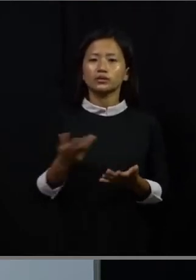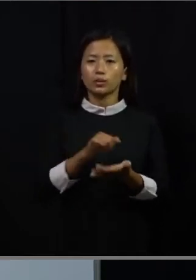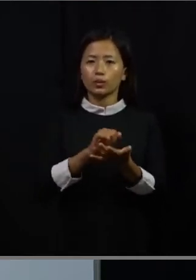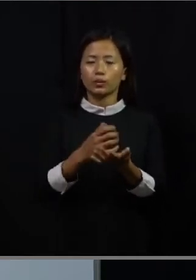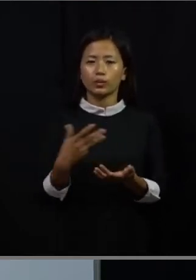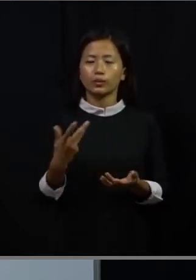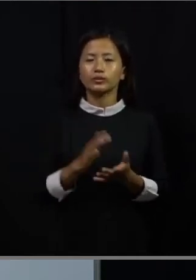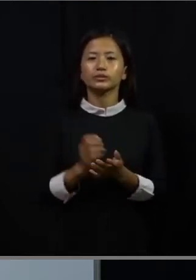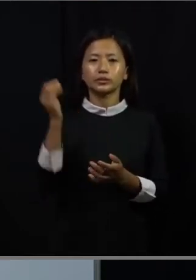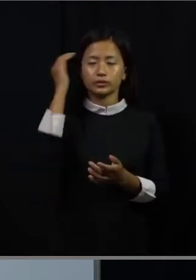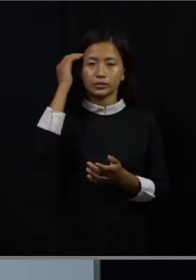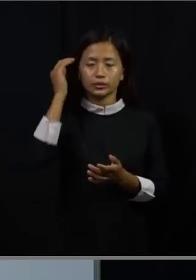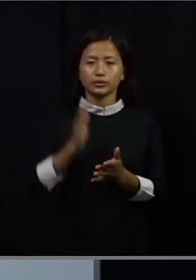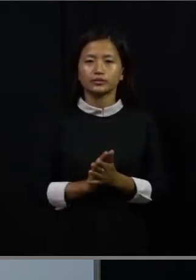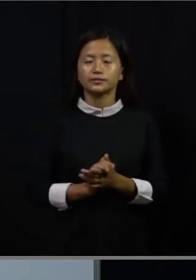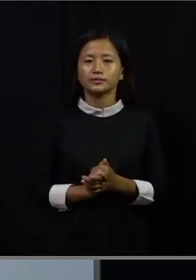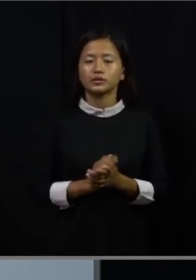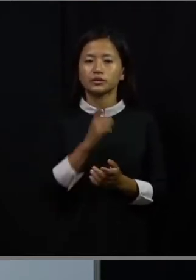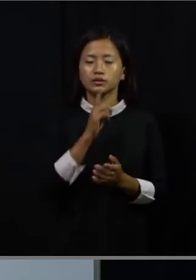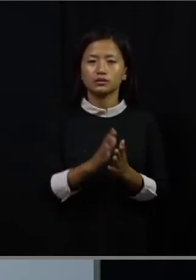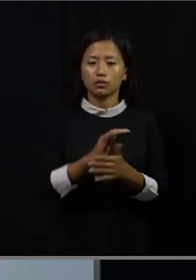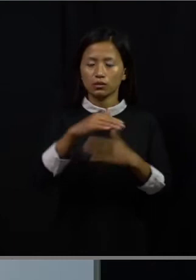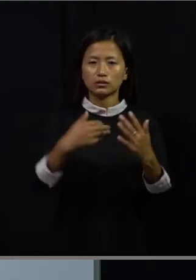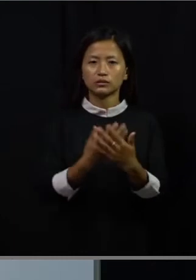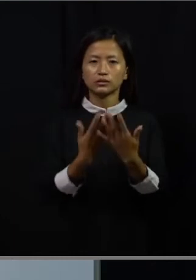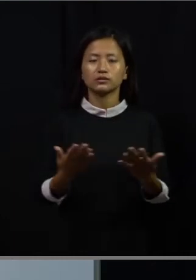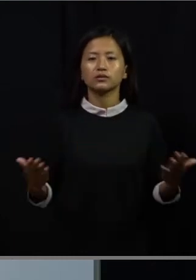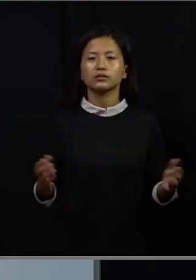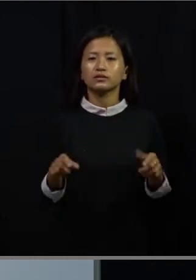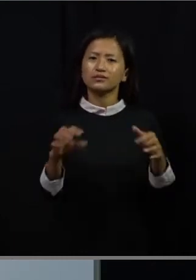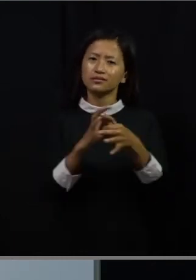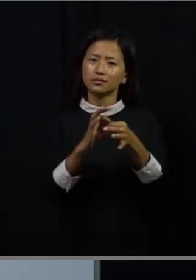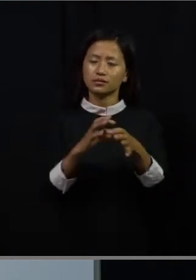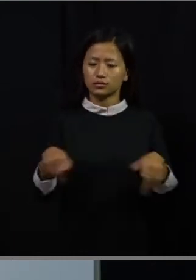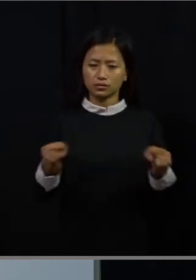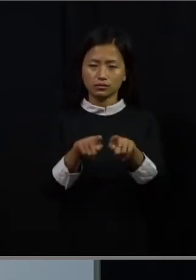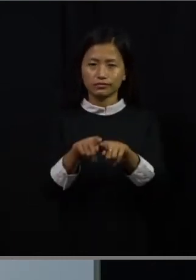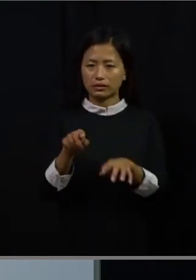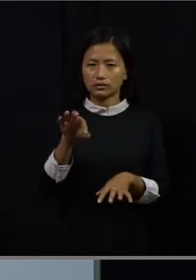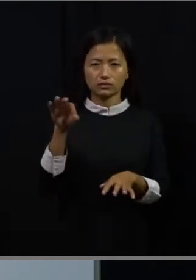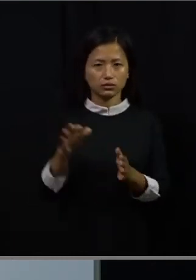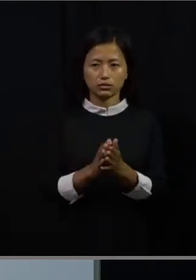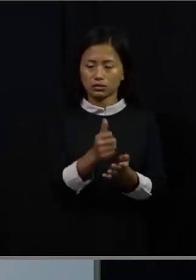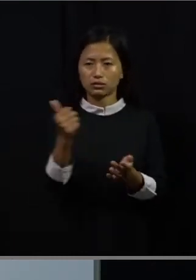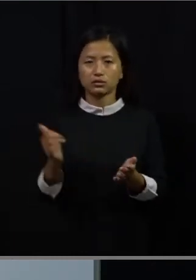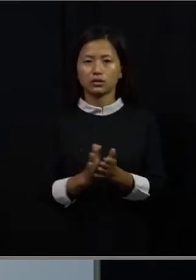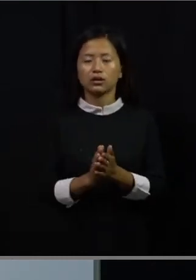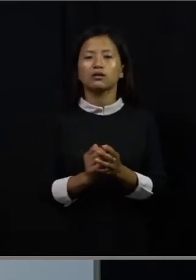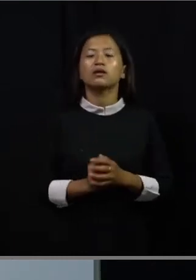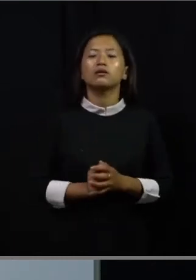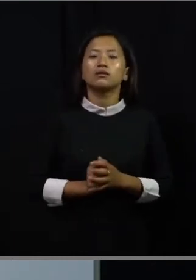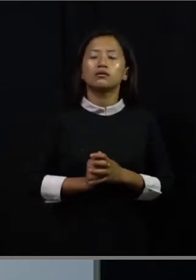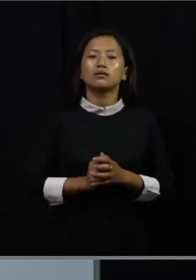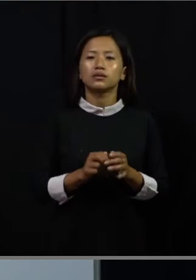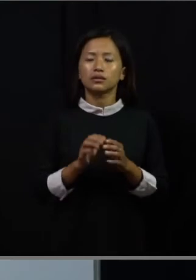know about the economic activities. So in a nutshell, all those things, okay, which are related to each other, such as the production,